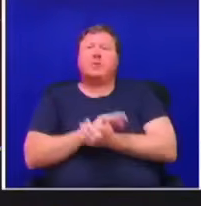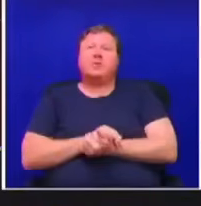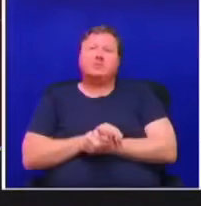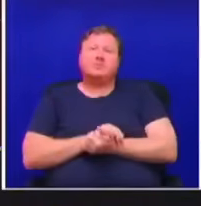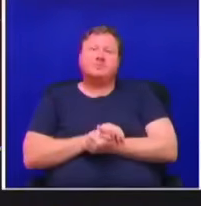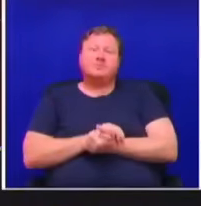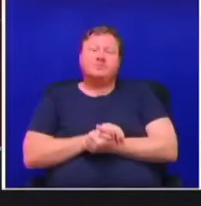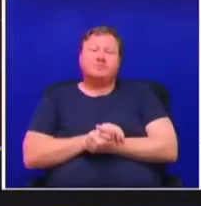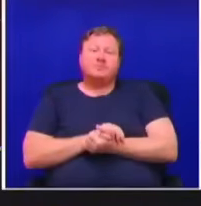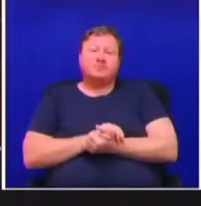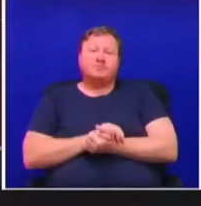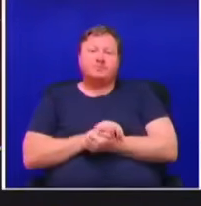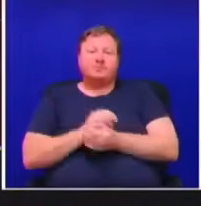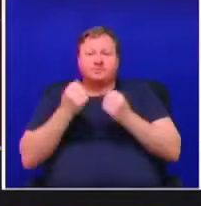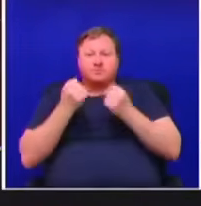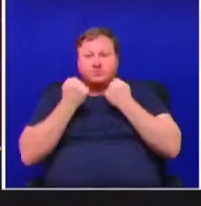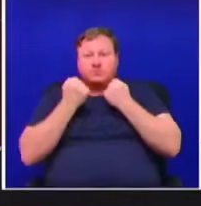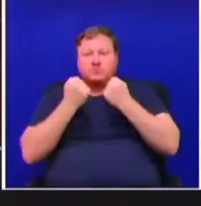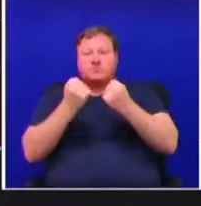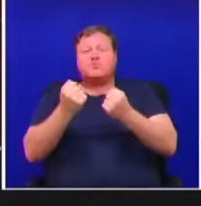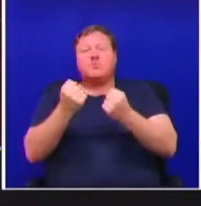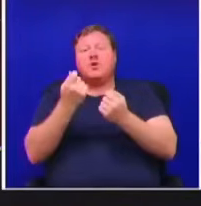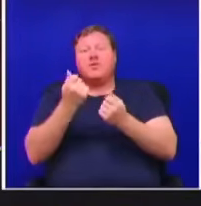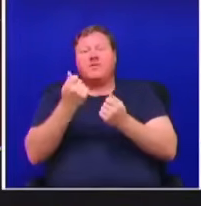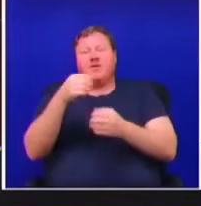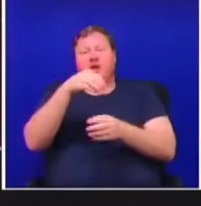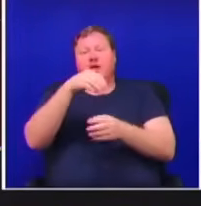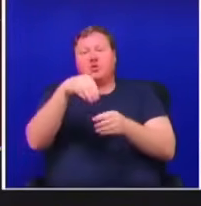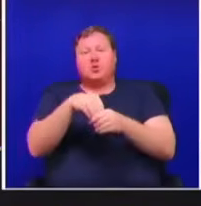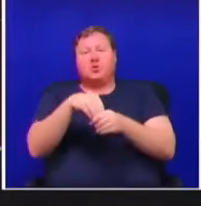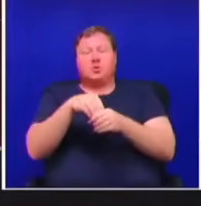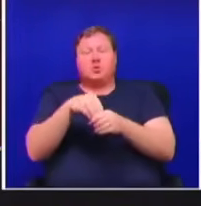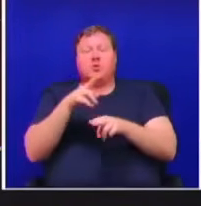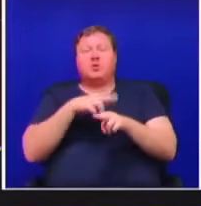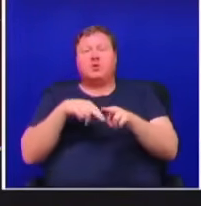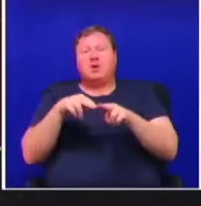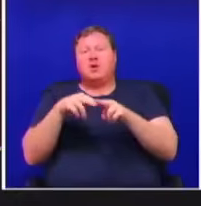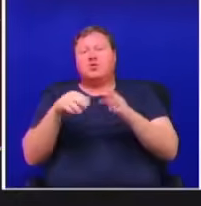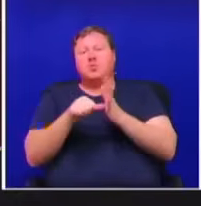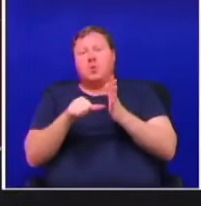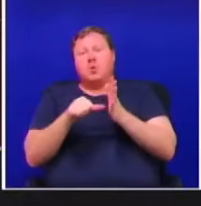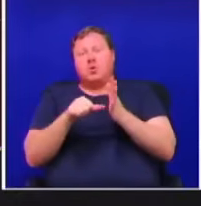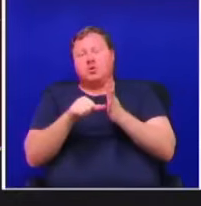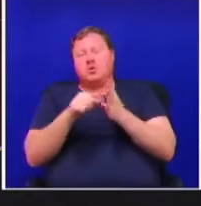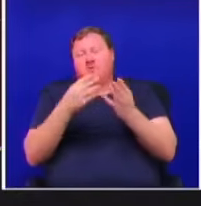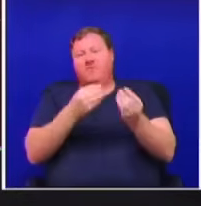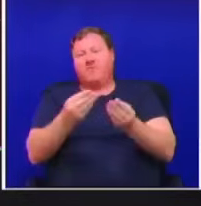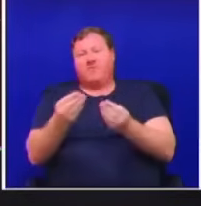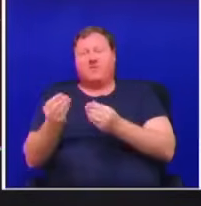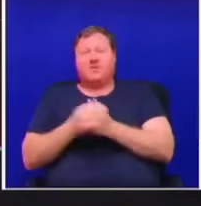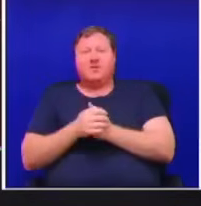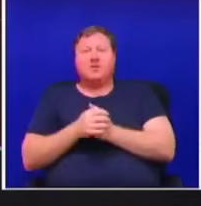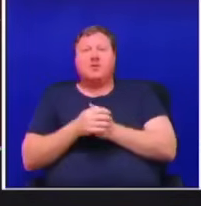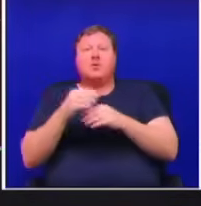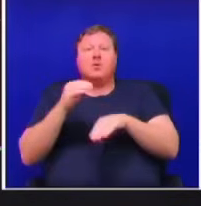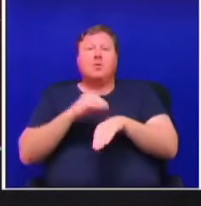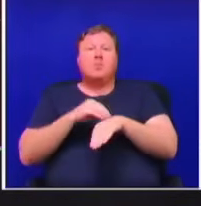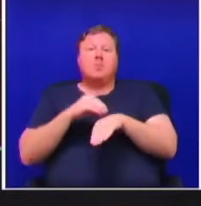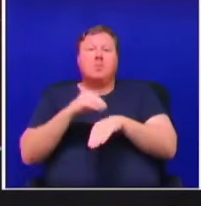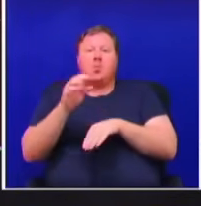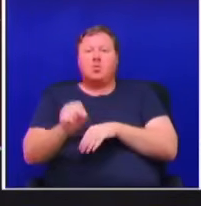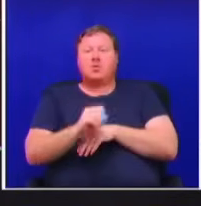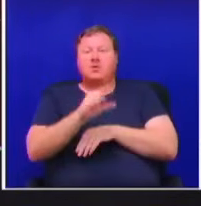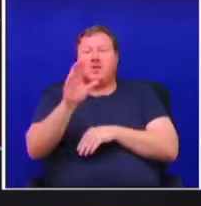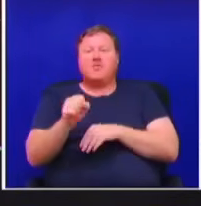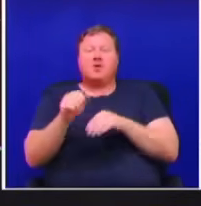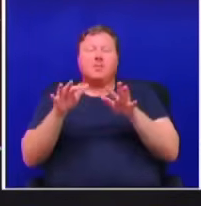Driving financial inclusion remains a national priority for us. When more South Africans,